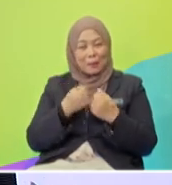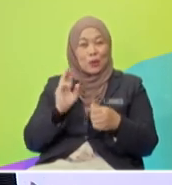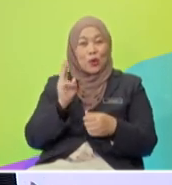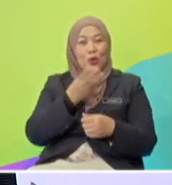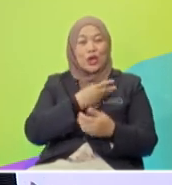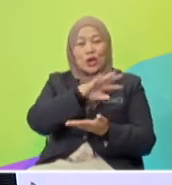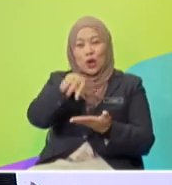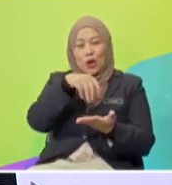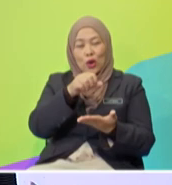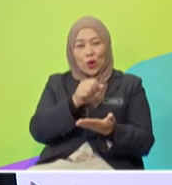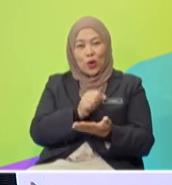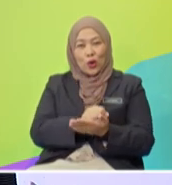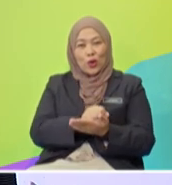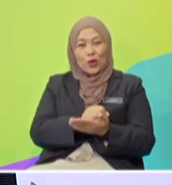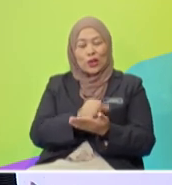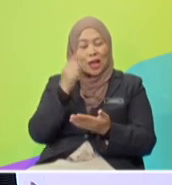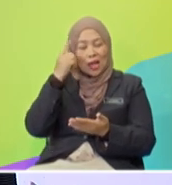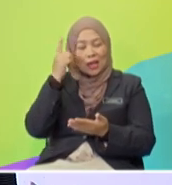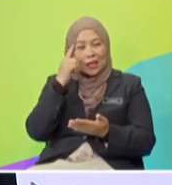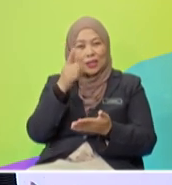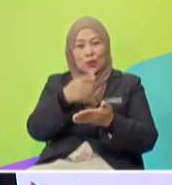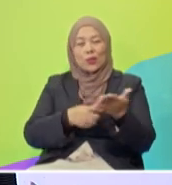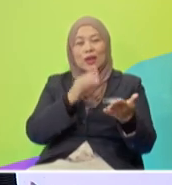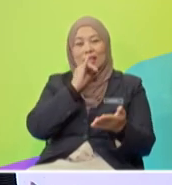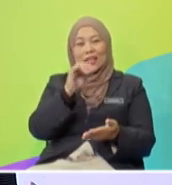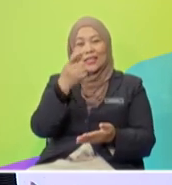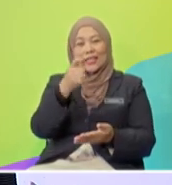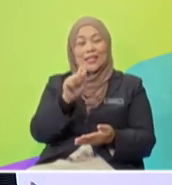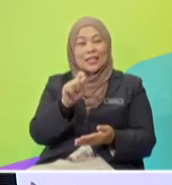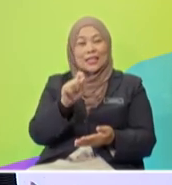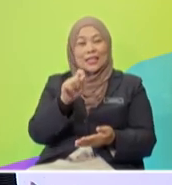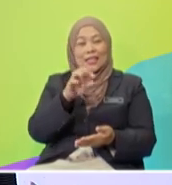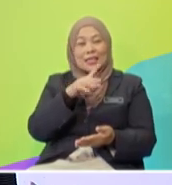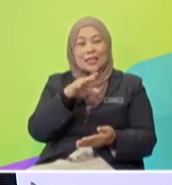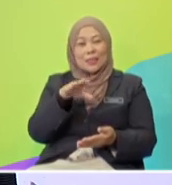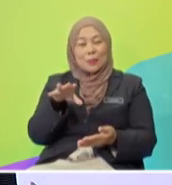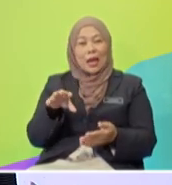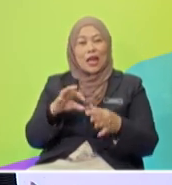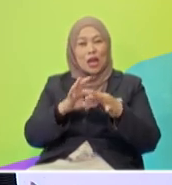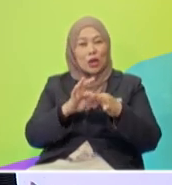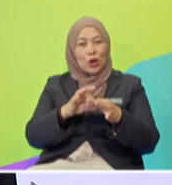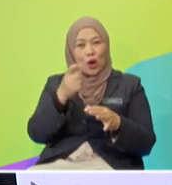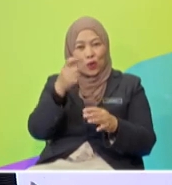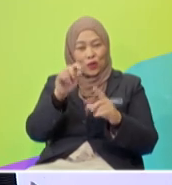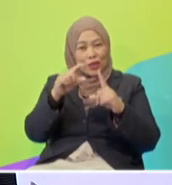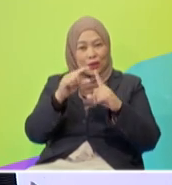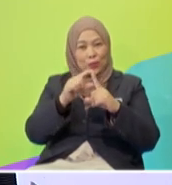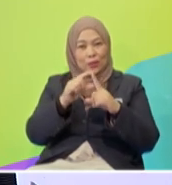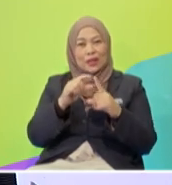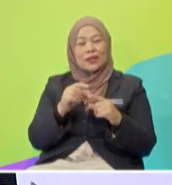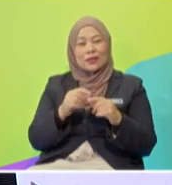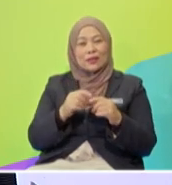And one more thing, teacher didn't tell you earlier. When you are on the road, you must be